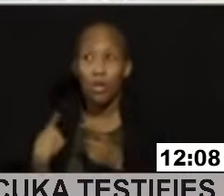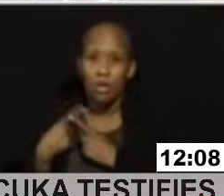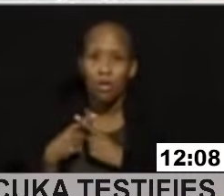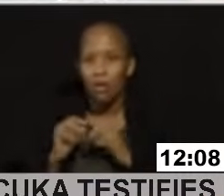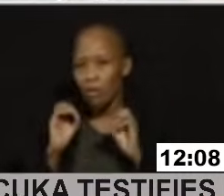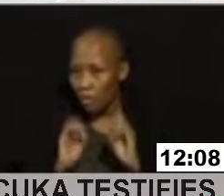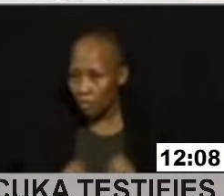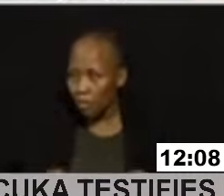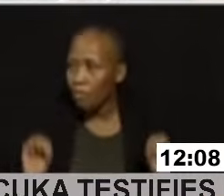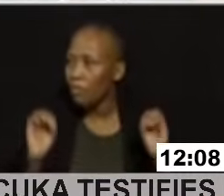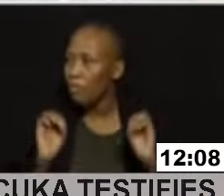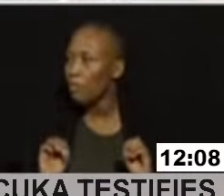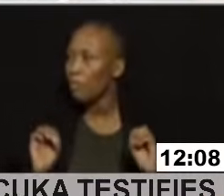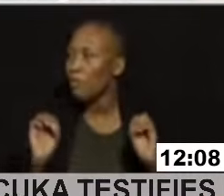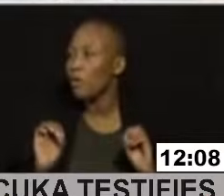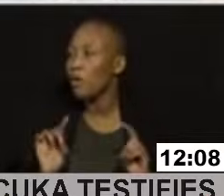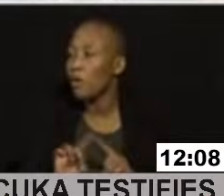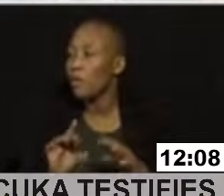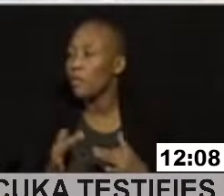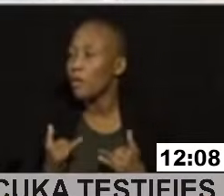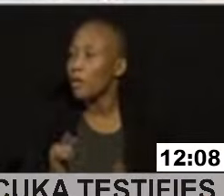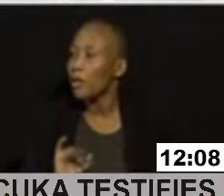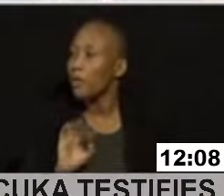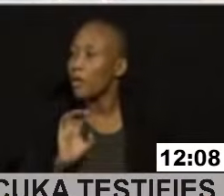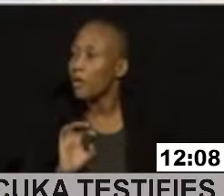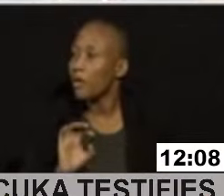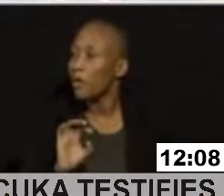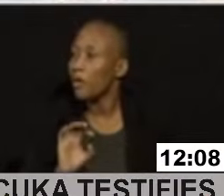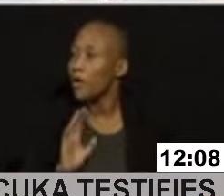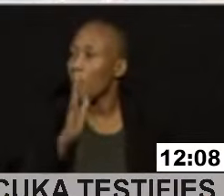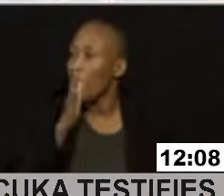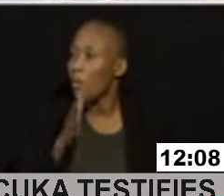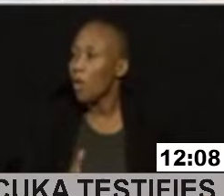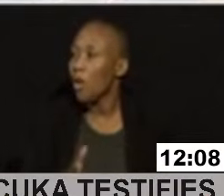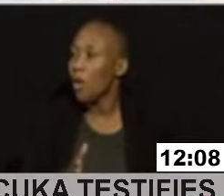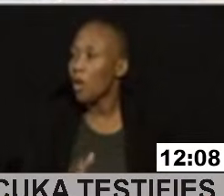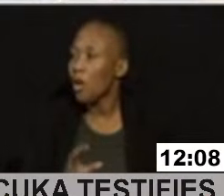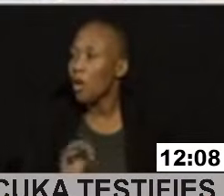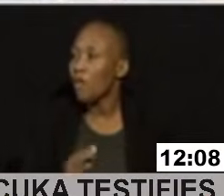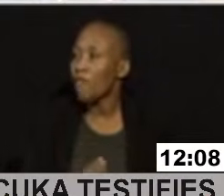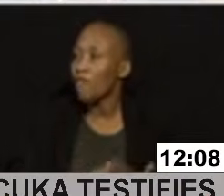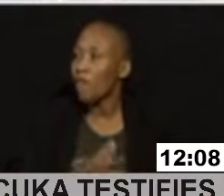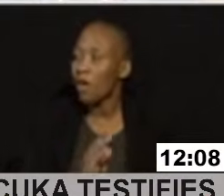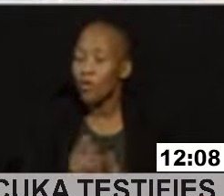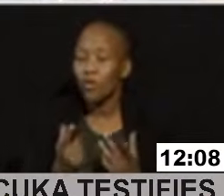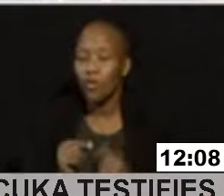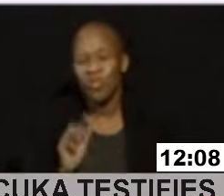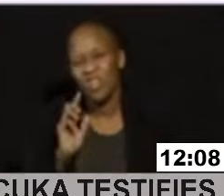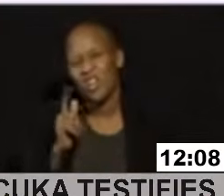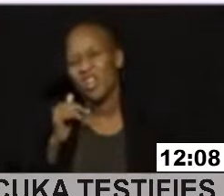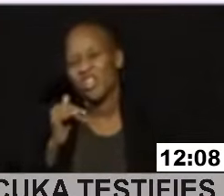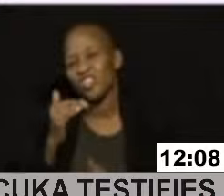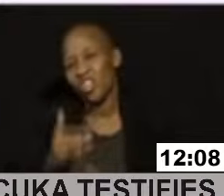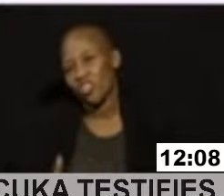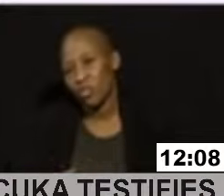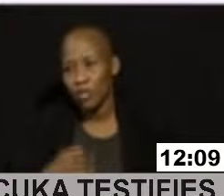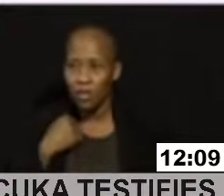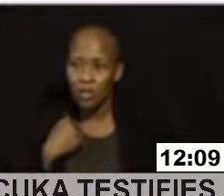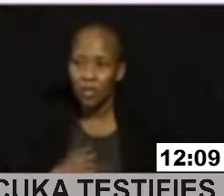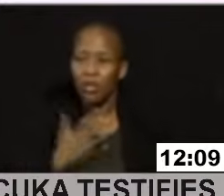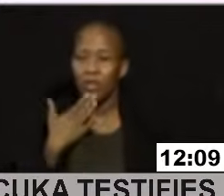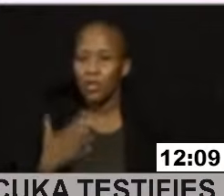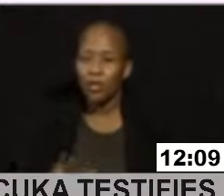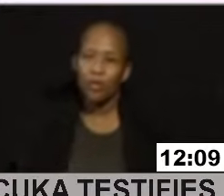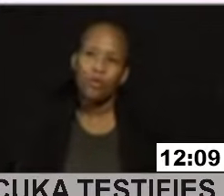would, however, reserve a right to do so after cross-examination if needs be. Okay. Thank